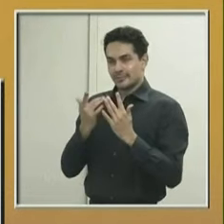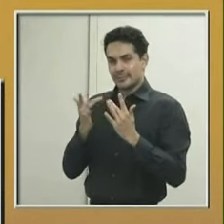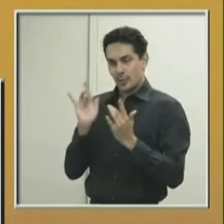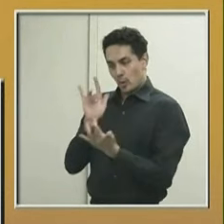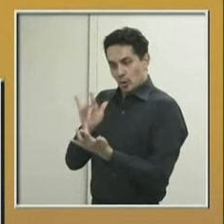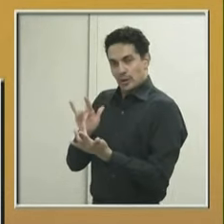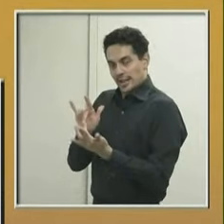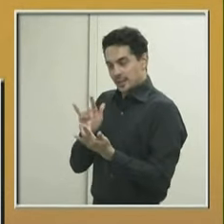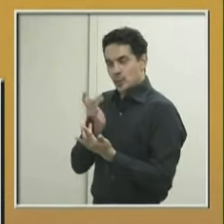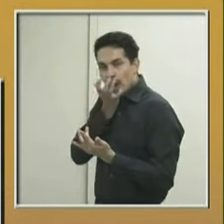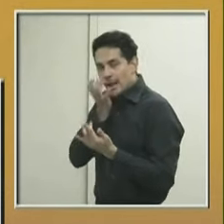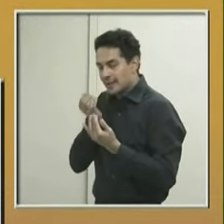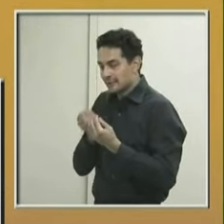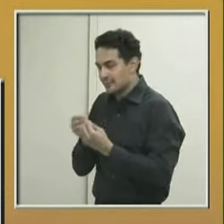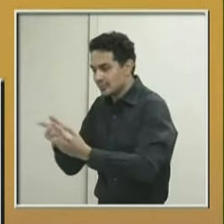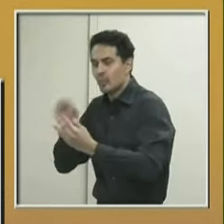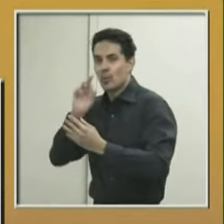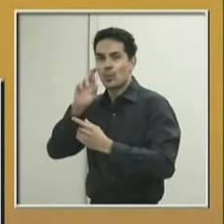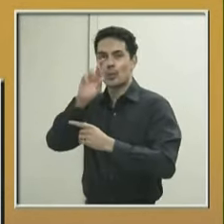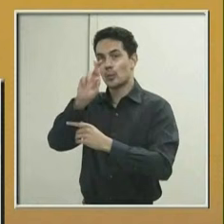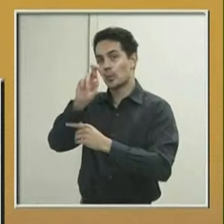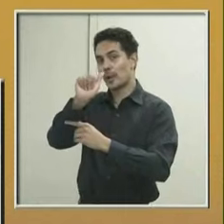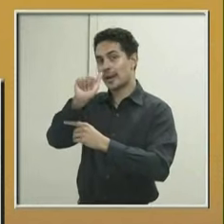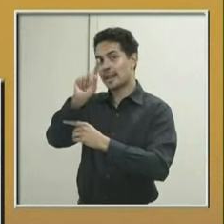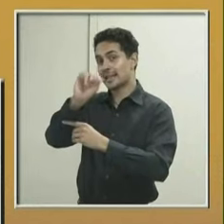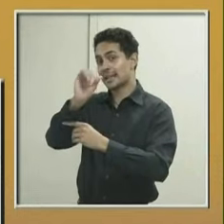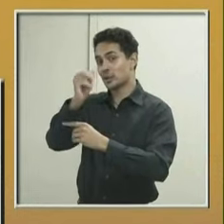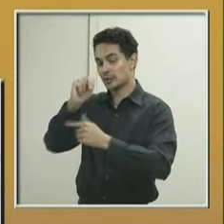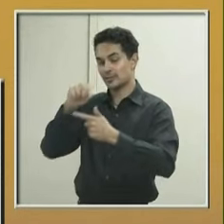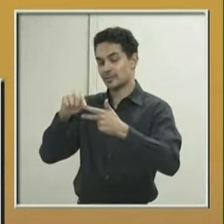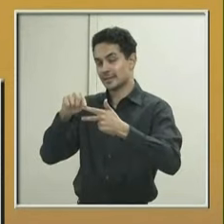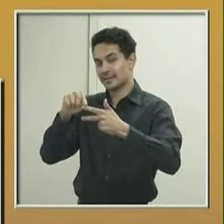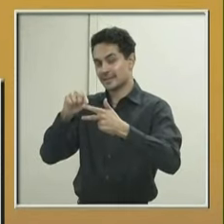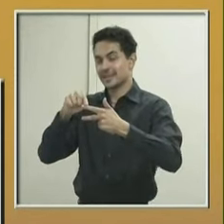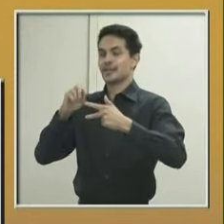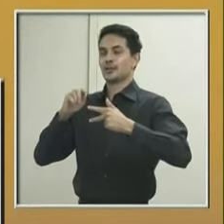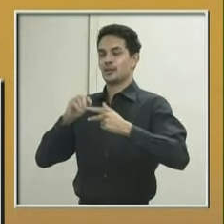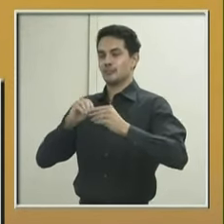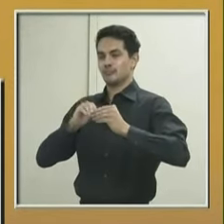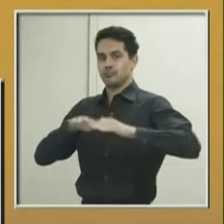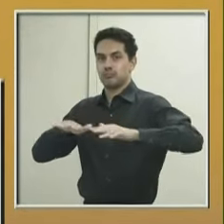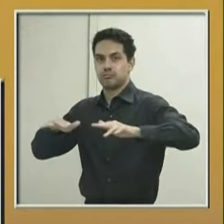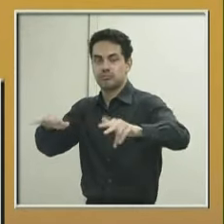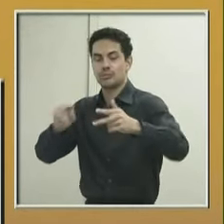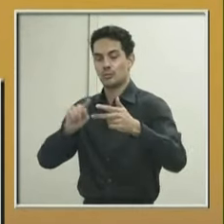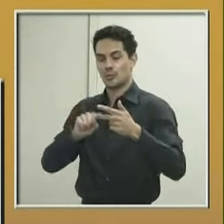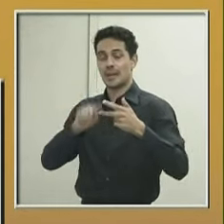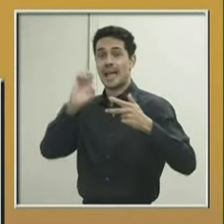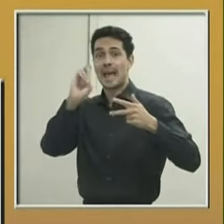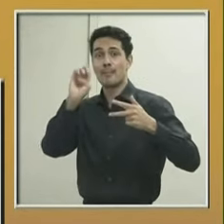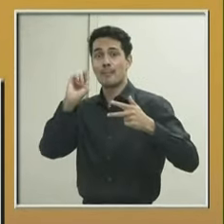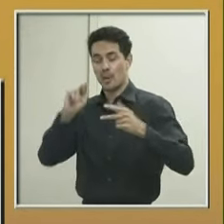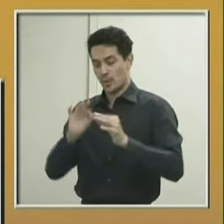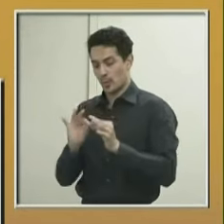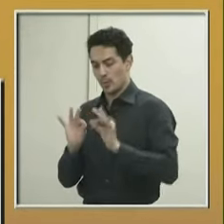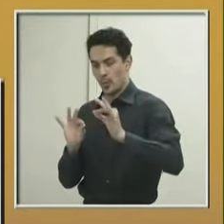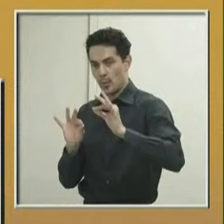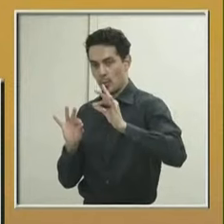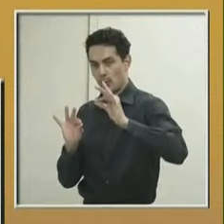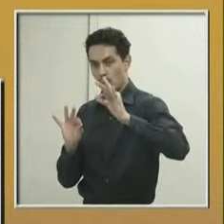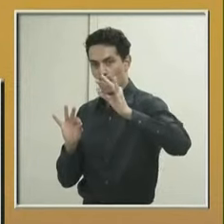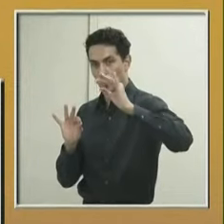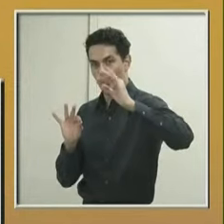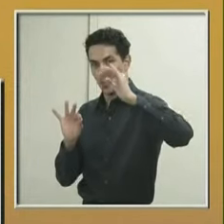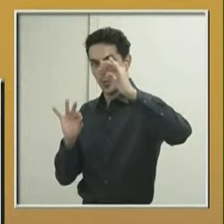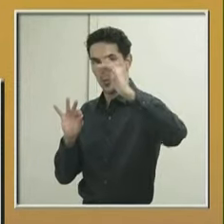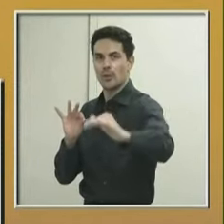will spread via radiation, or will produce its own embers and continue to cascade. So in this